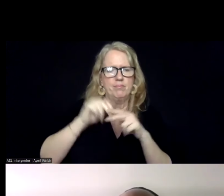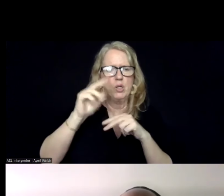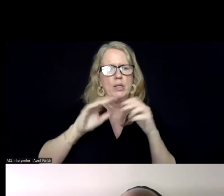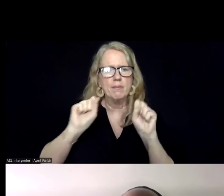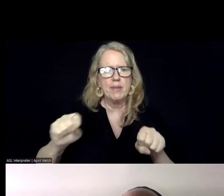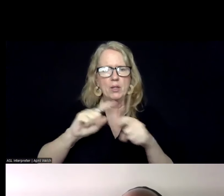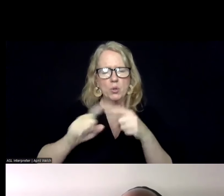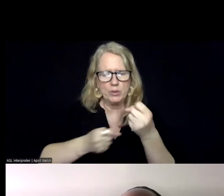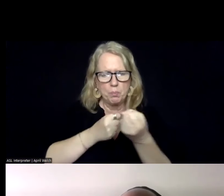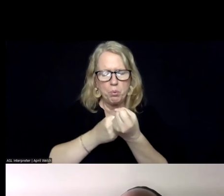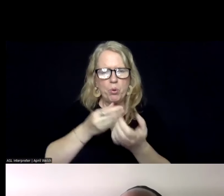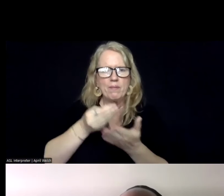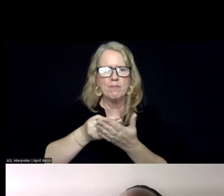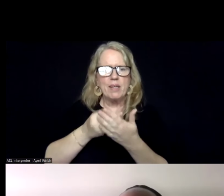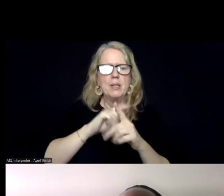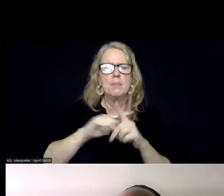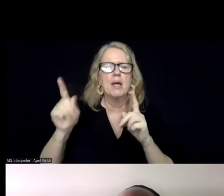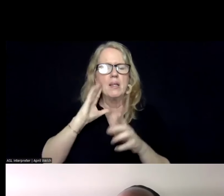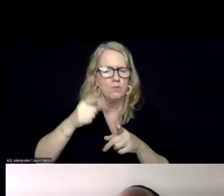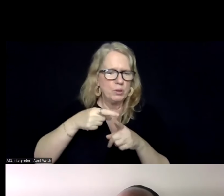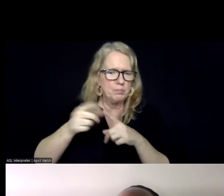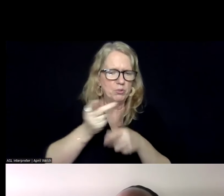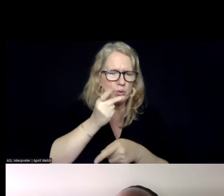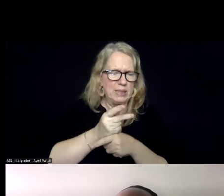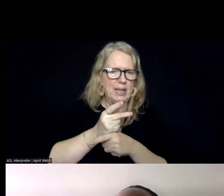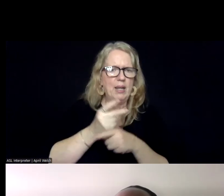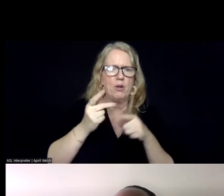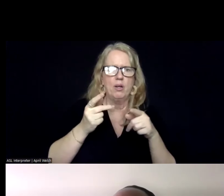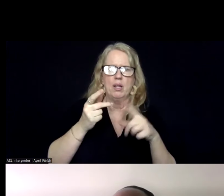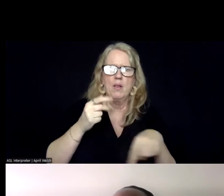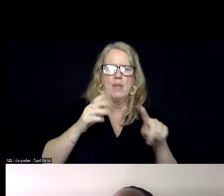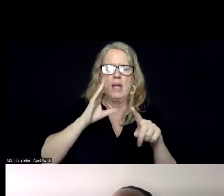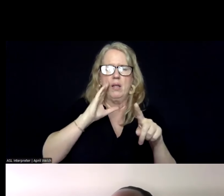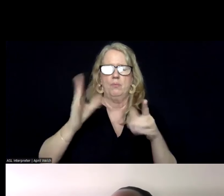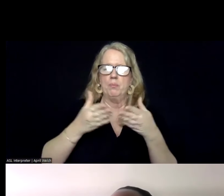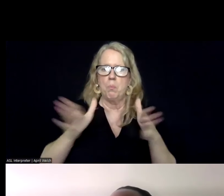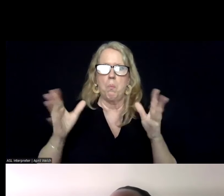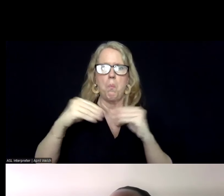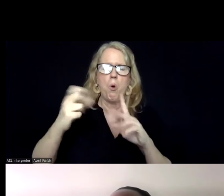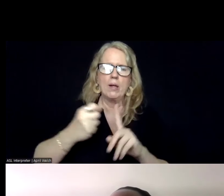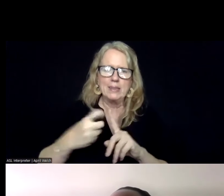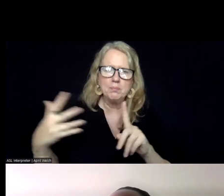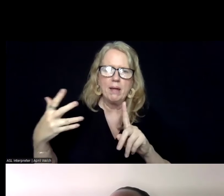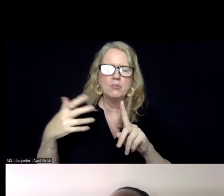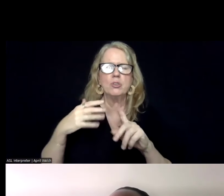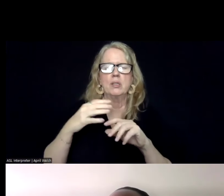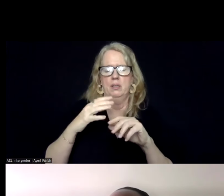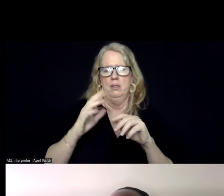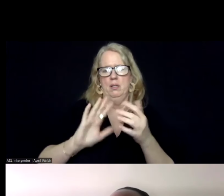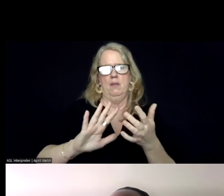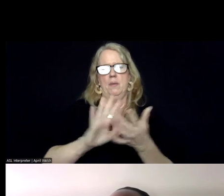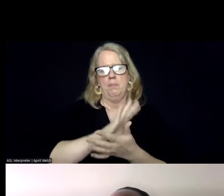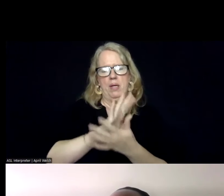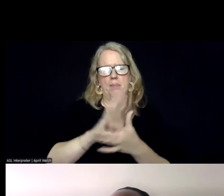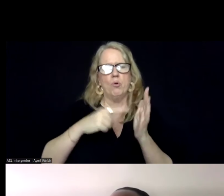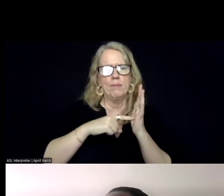support funding the coordinated specialty care model, and that there's been a broad expansion. We've done a paper on the financing and the